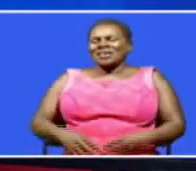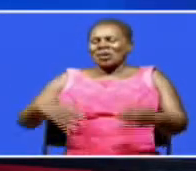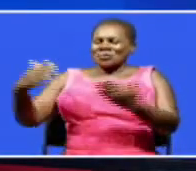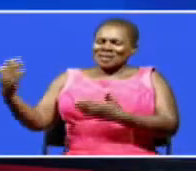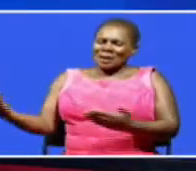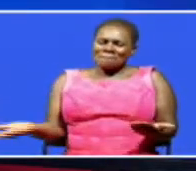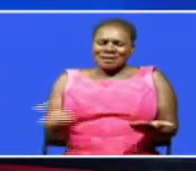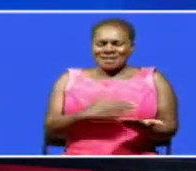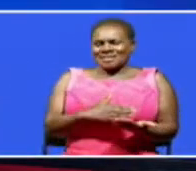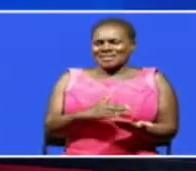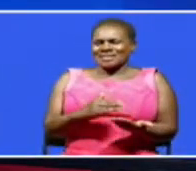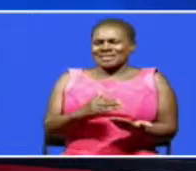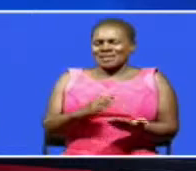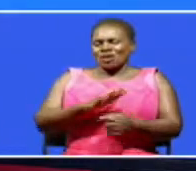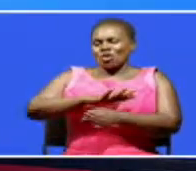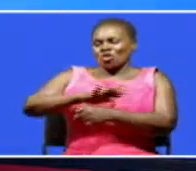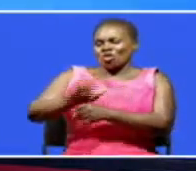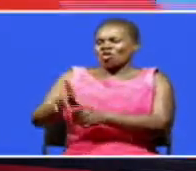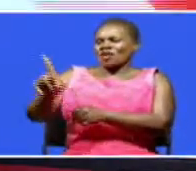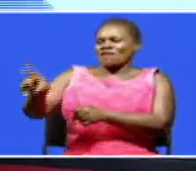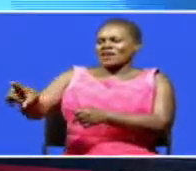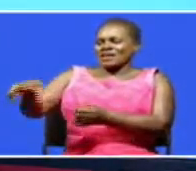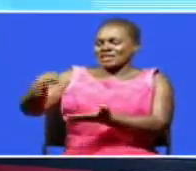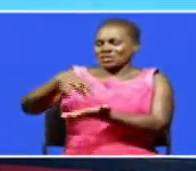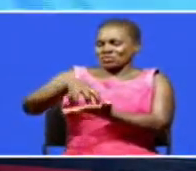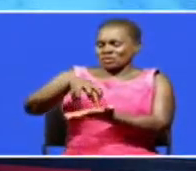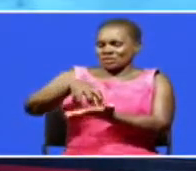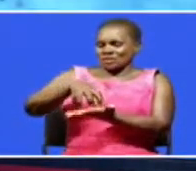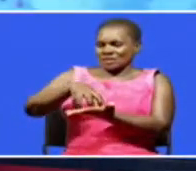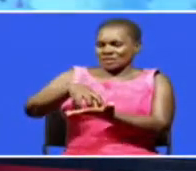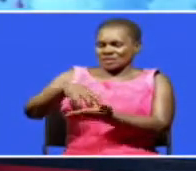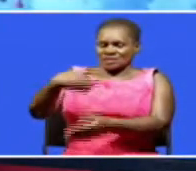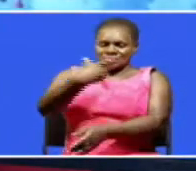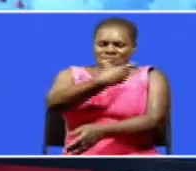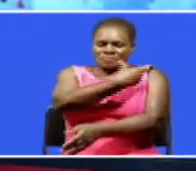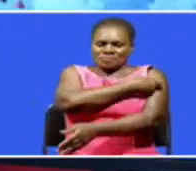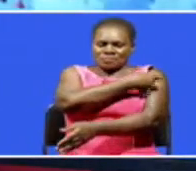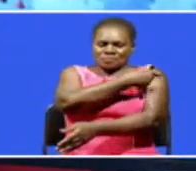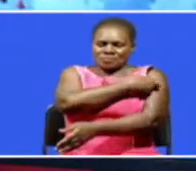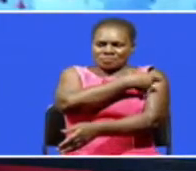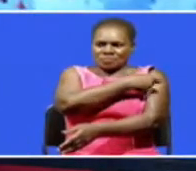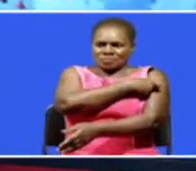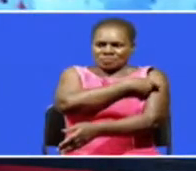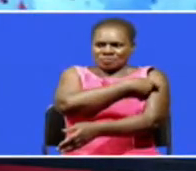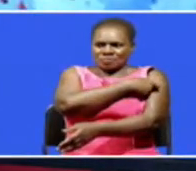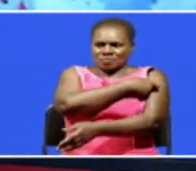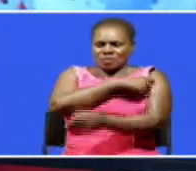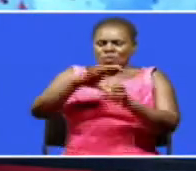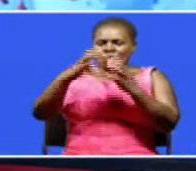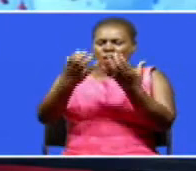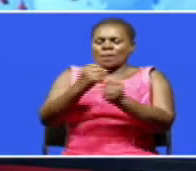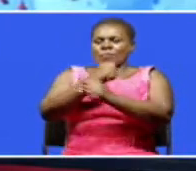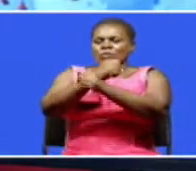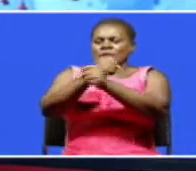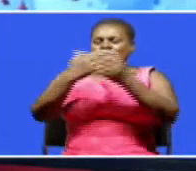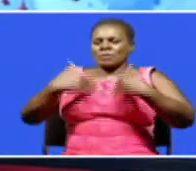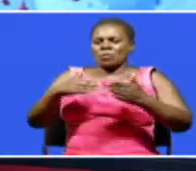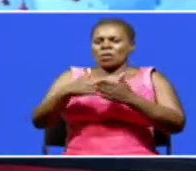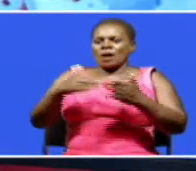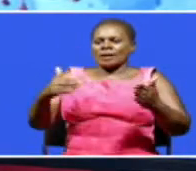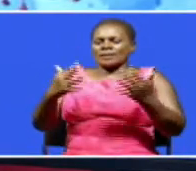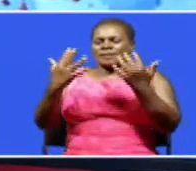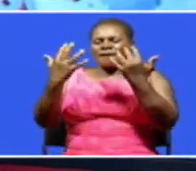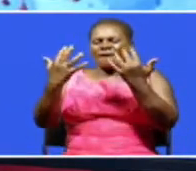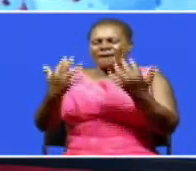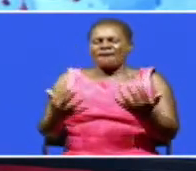Welcome back. Let's now talk about the COVID-19 situation. Now, the vaccine exercise heightens globally to protect people against the